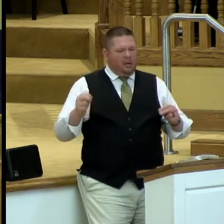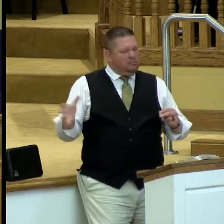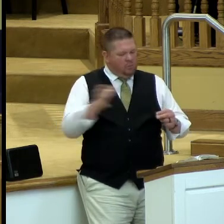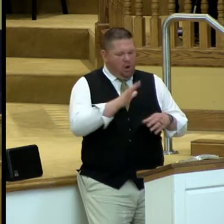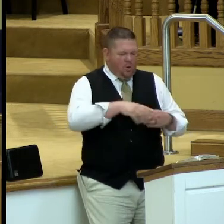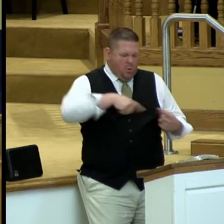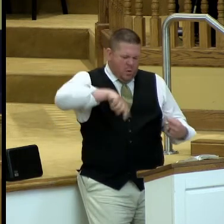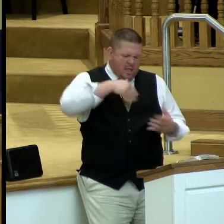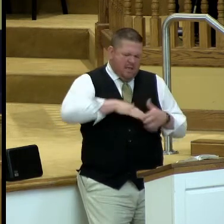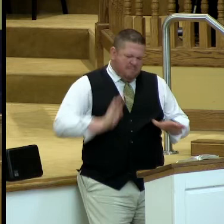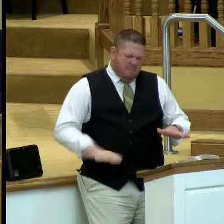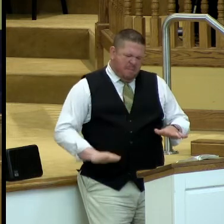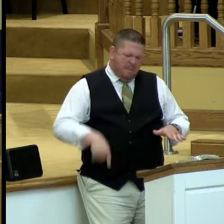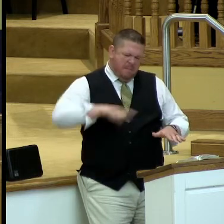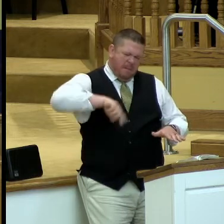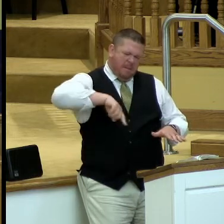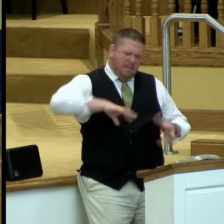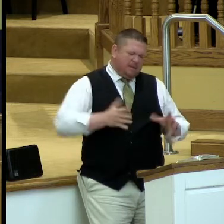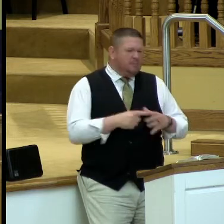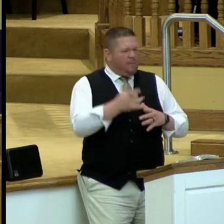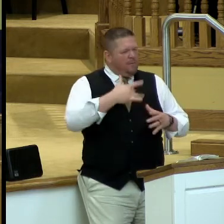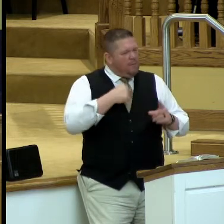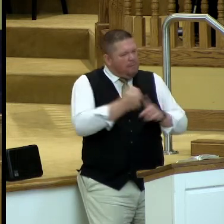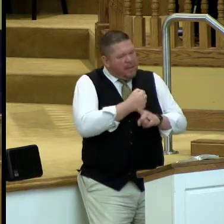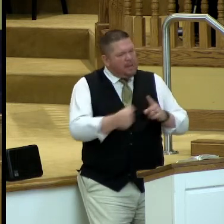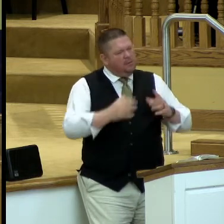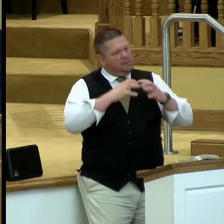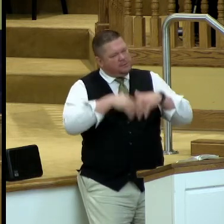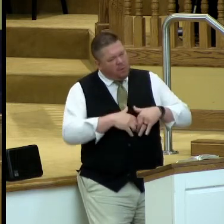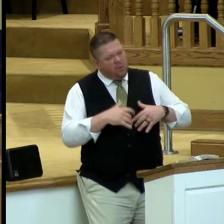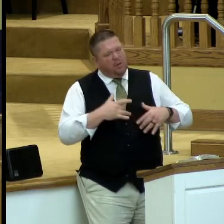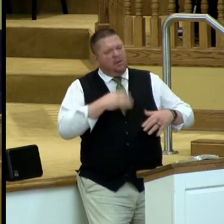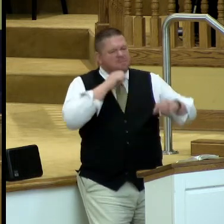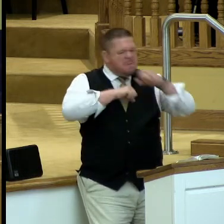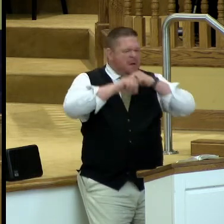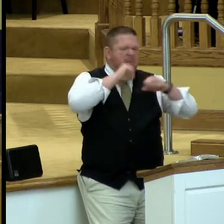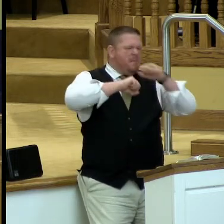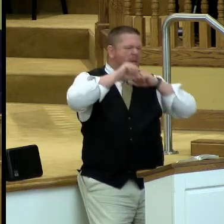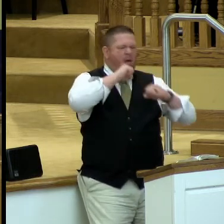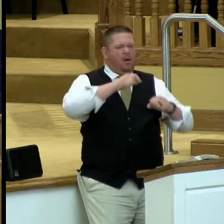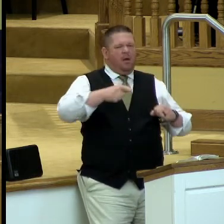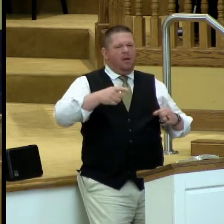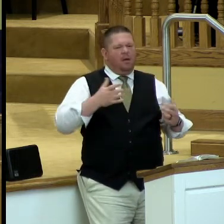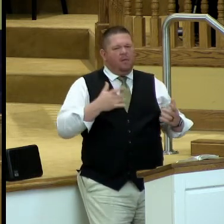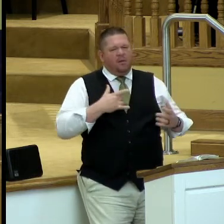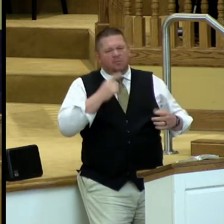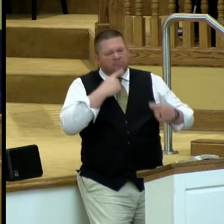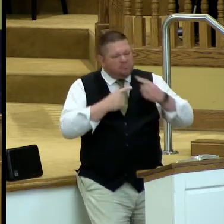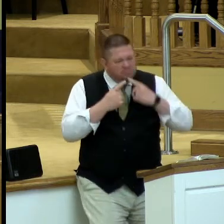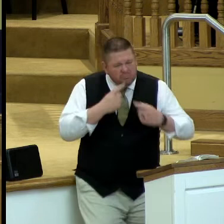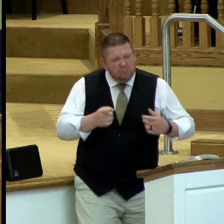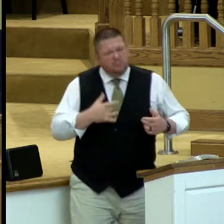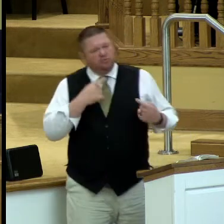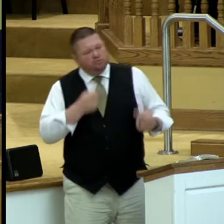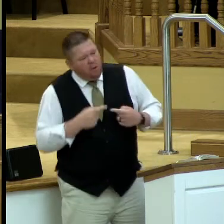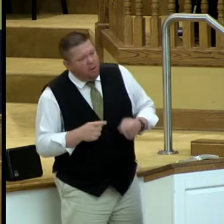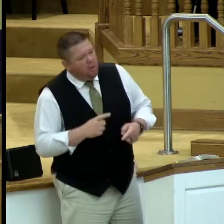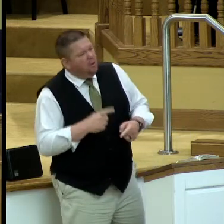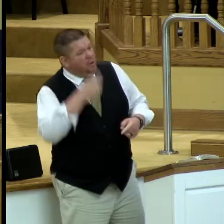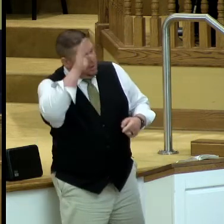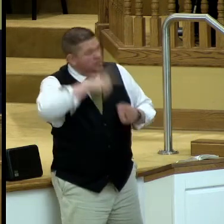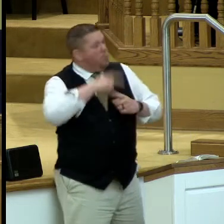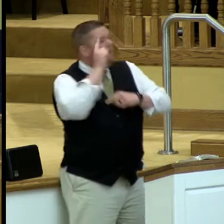that will. Yes, sometimes you get beaten down and broken down, and it's because as a father, he cares, and he